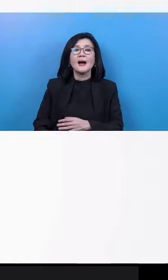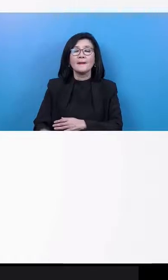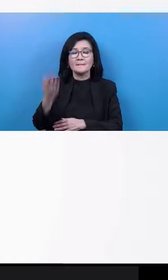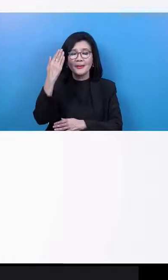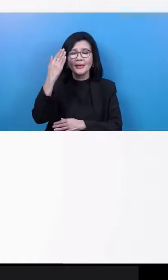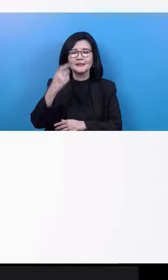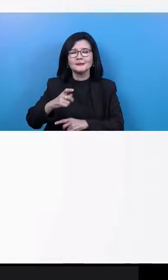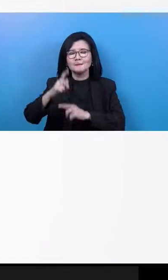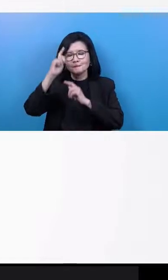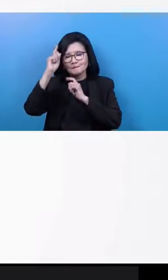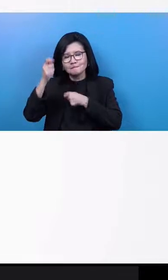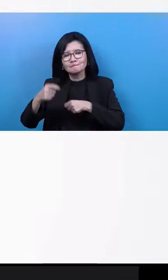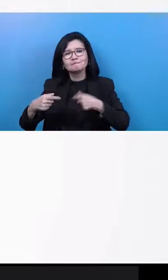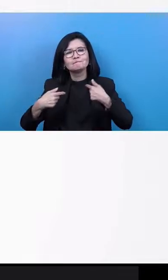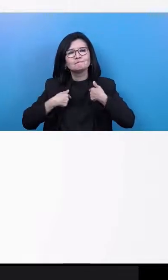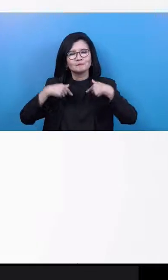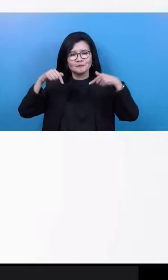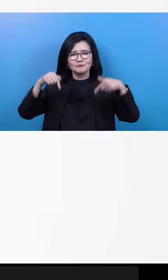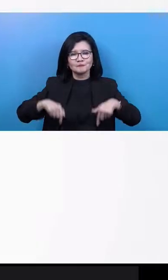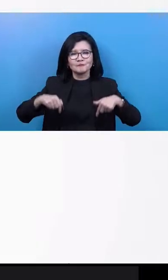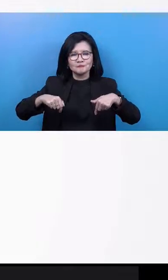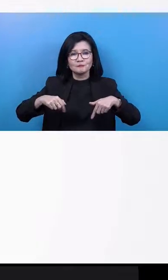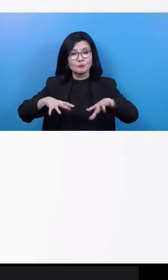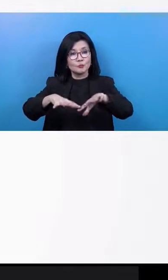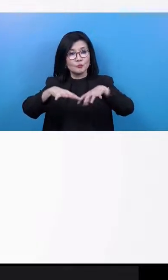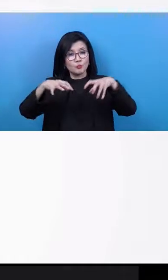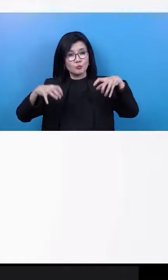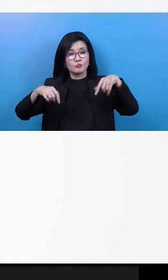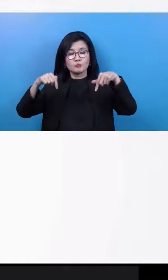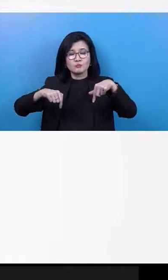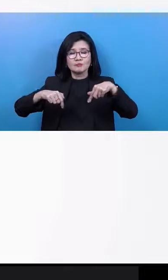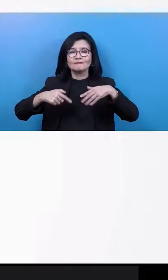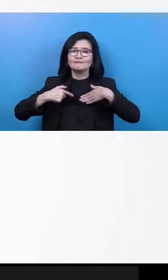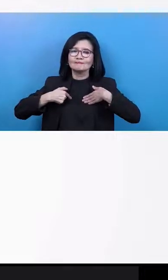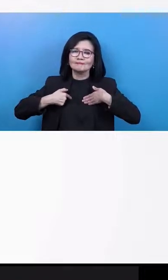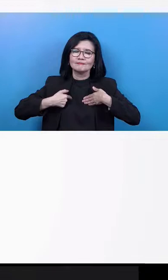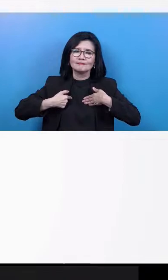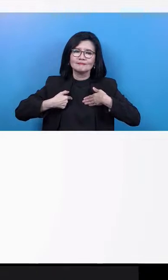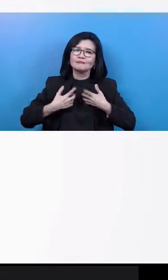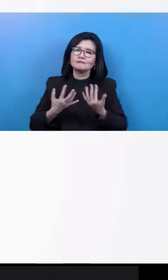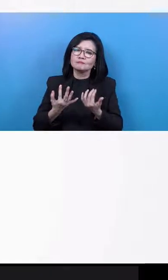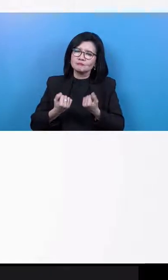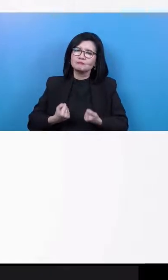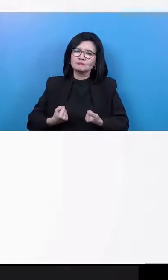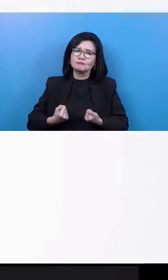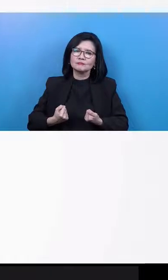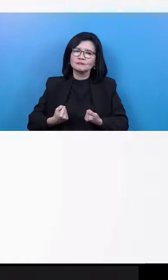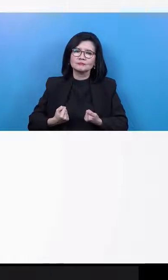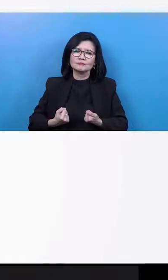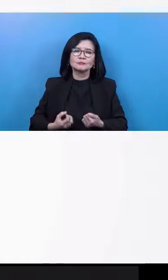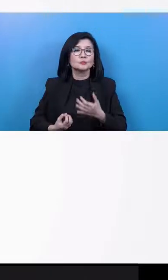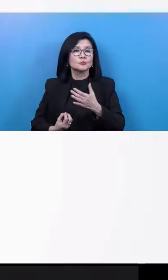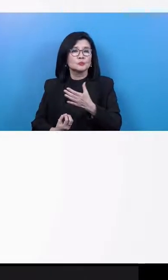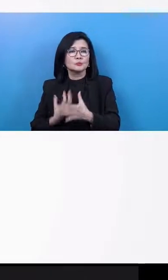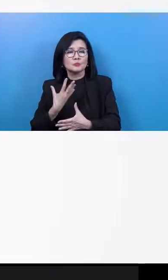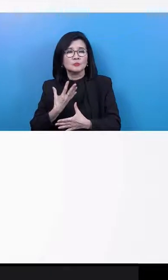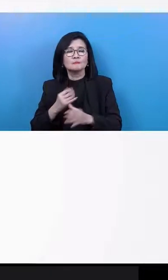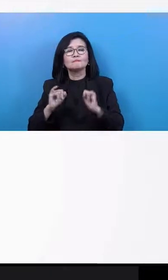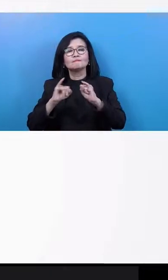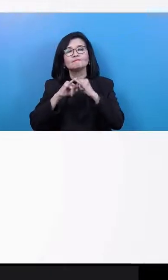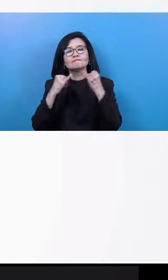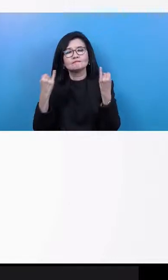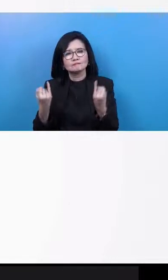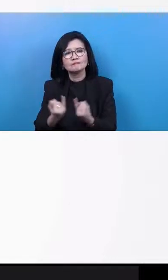en nombre del gobierno dominicano a las instituciones promotoras de este evento, el Programa de Naciones Unidas para el